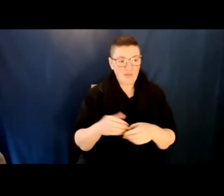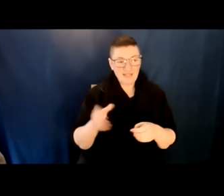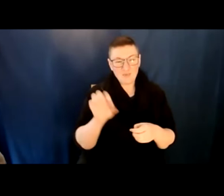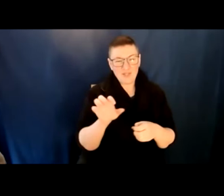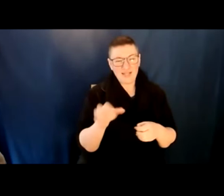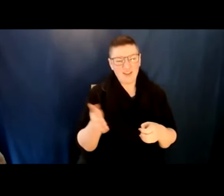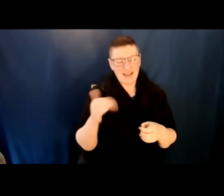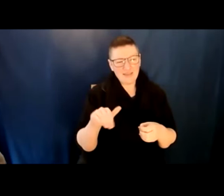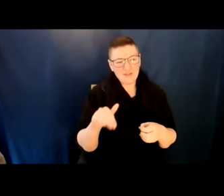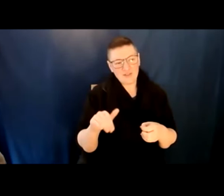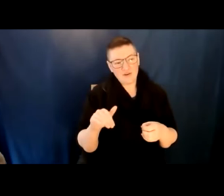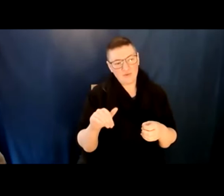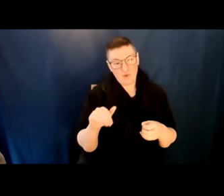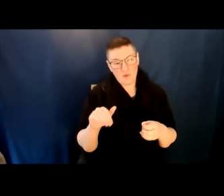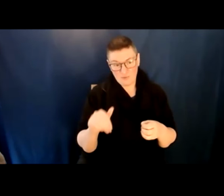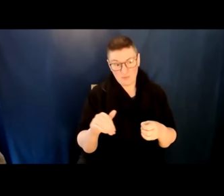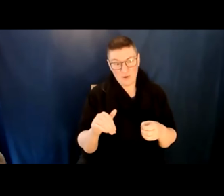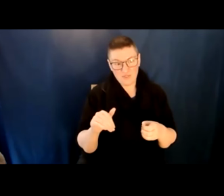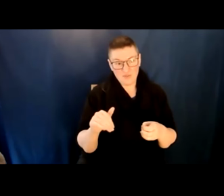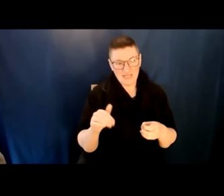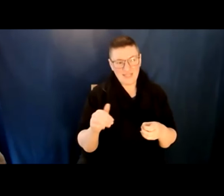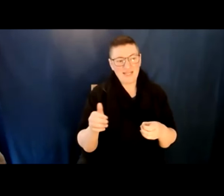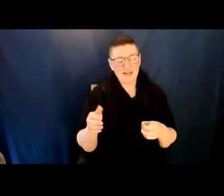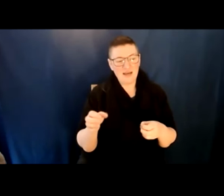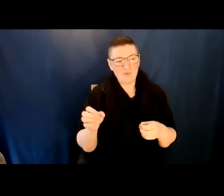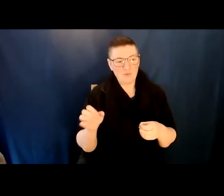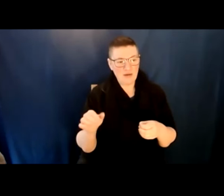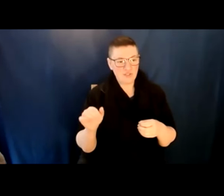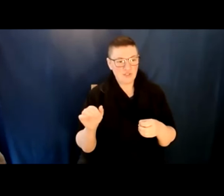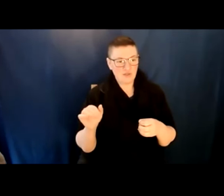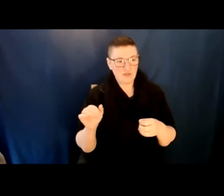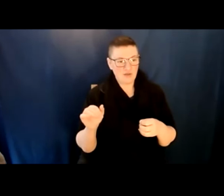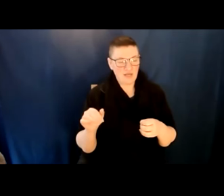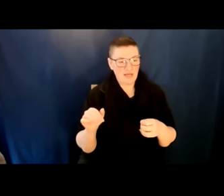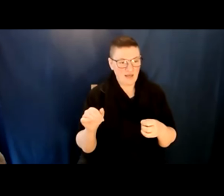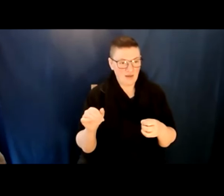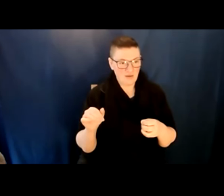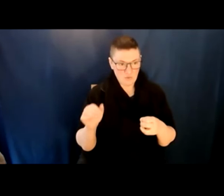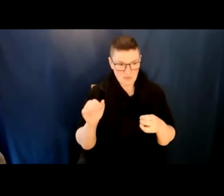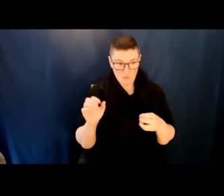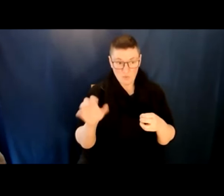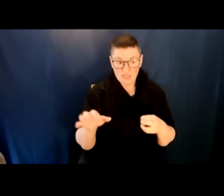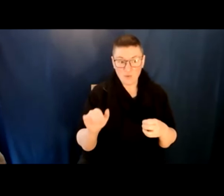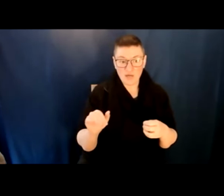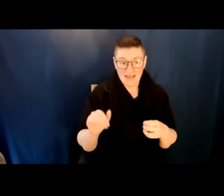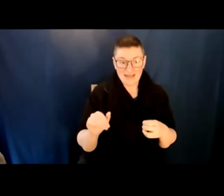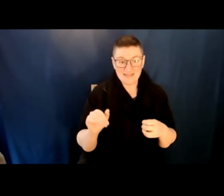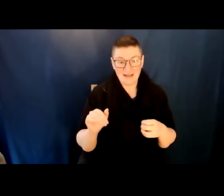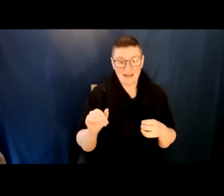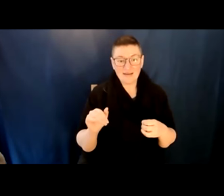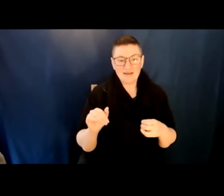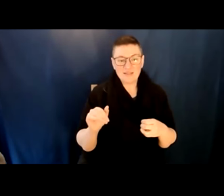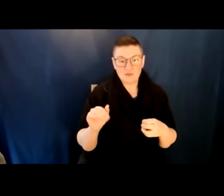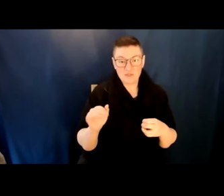So that's the one that I did look at. And then there's a third one that's been proposed in 2018. Rausch, who did the work on